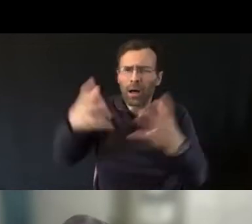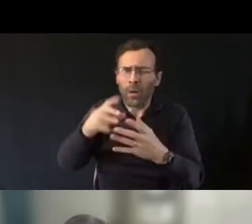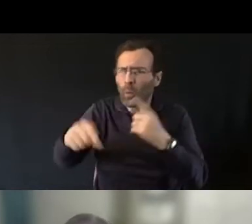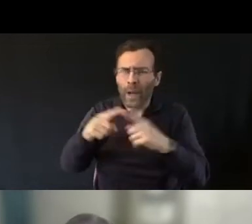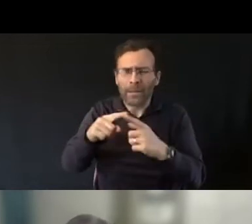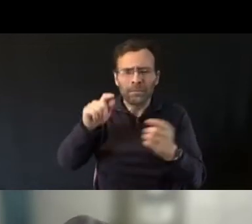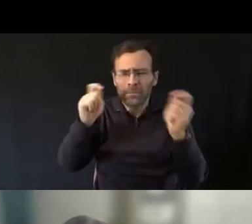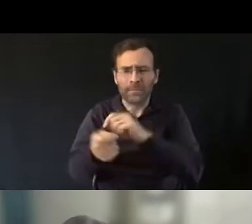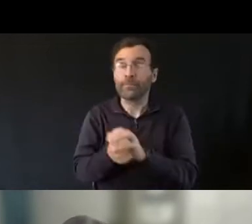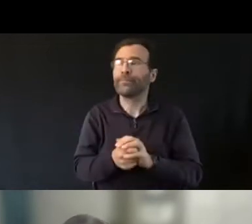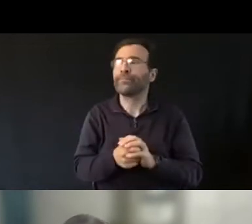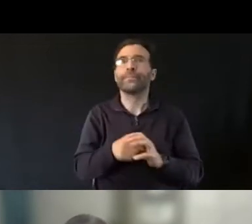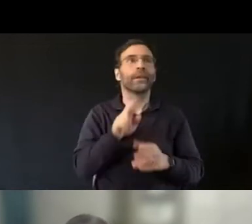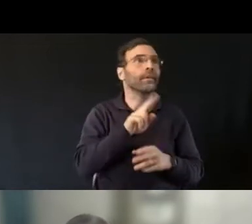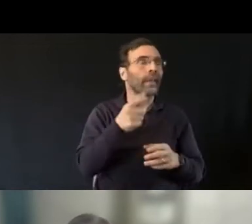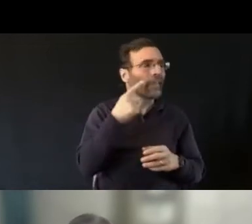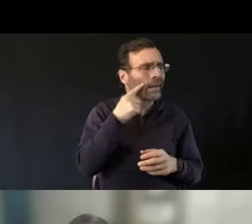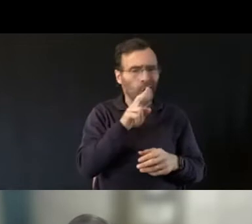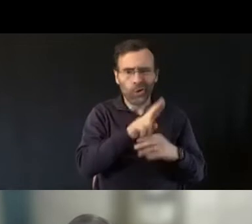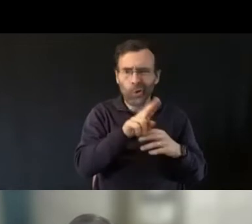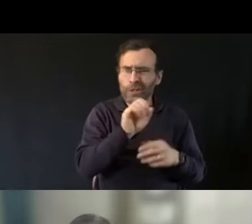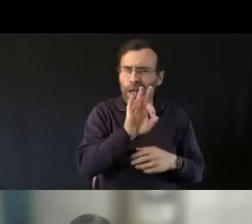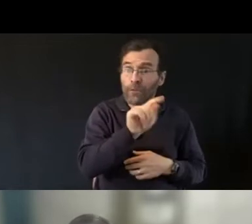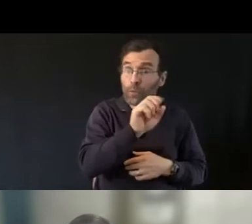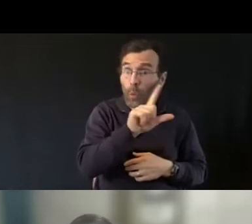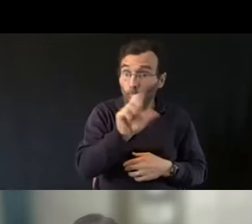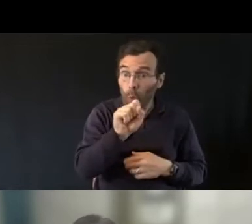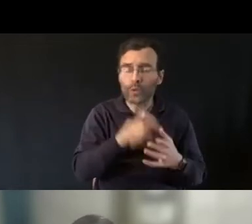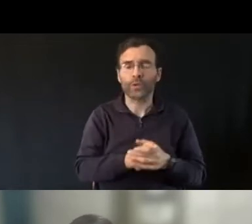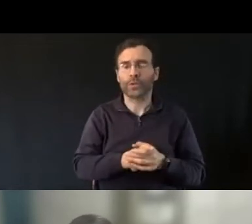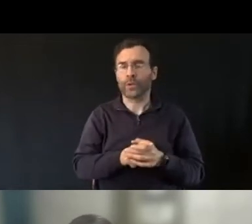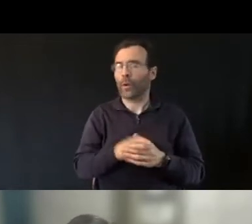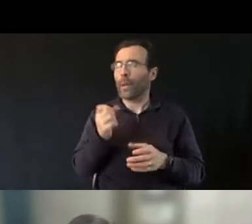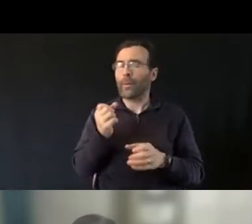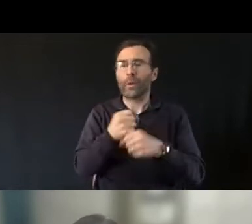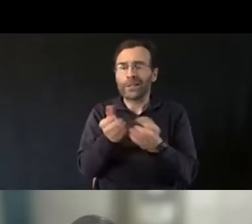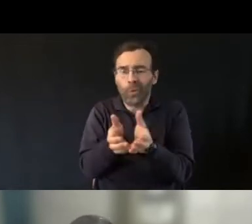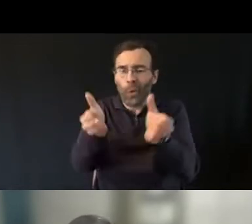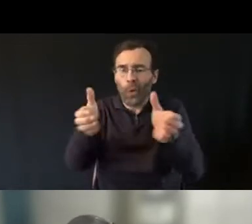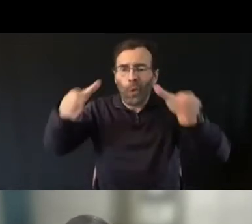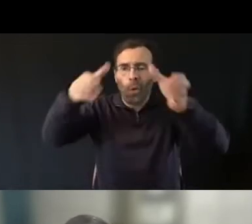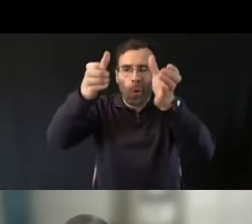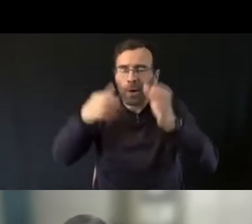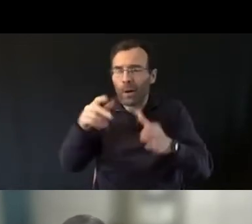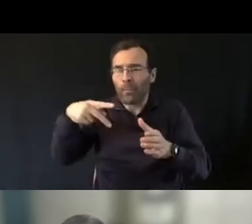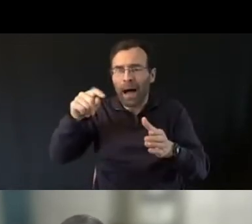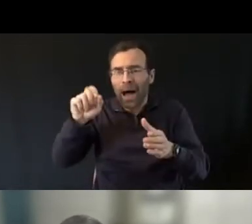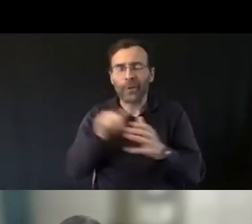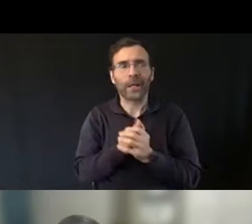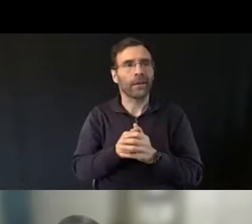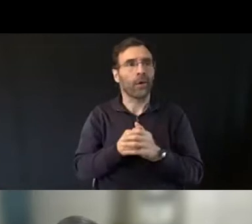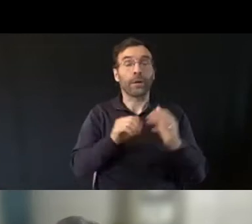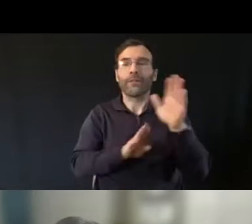the use of tools or the creation of pottery or houses where we lived,